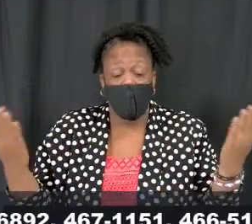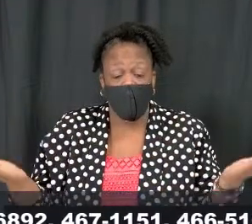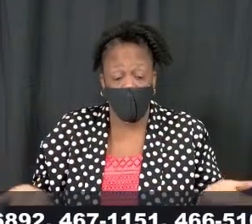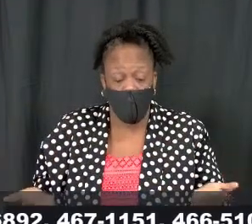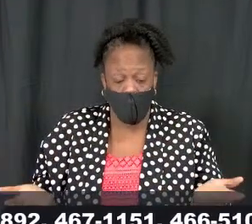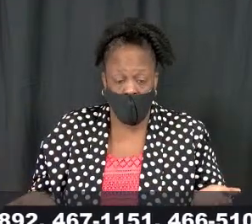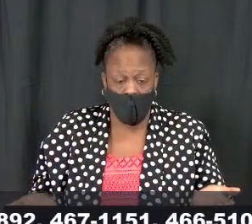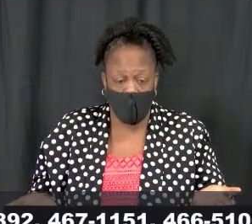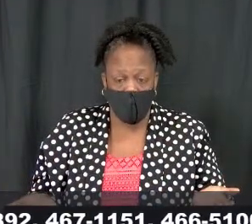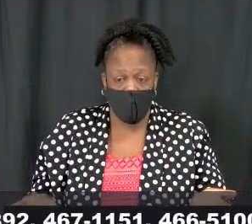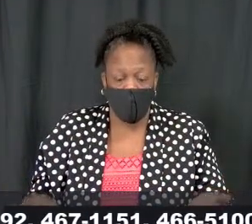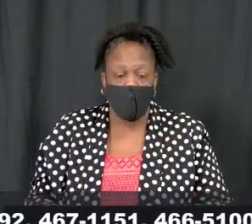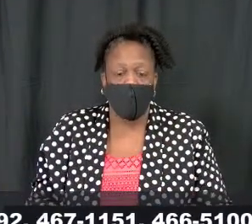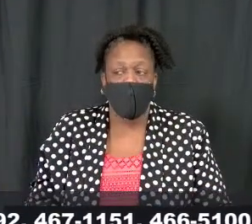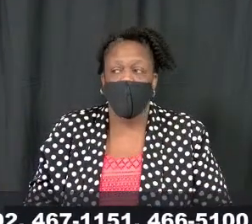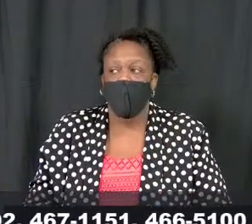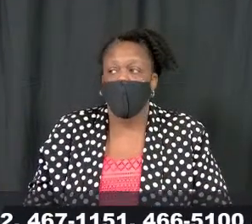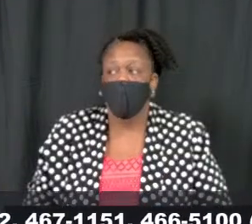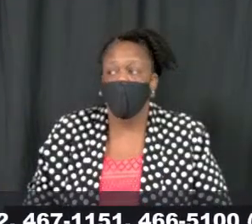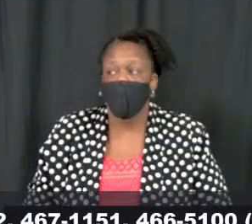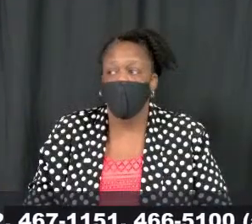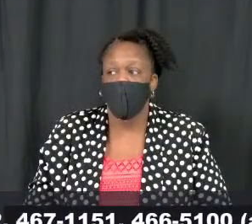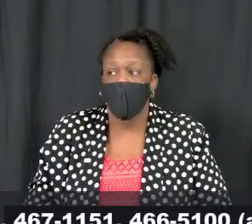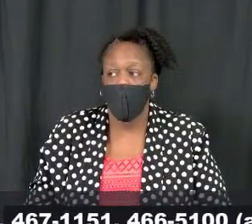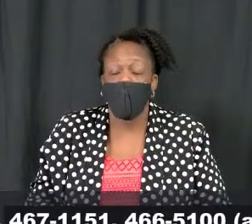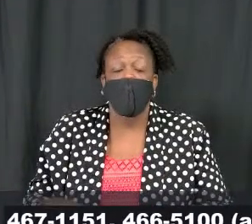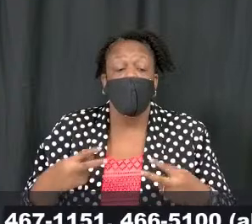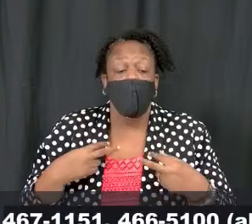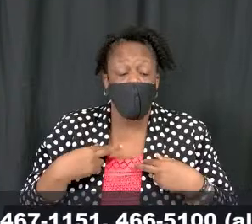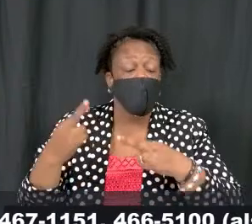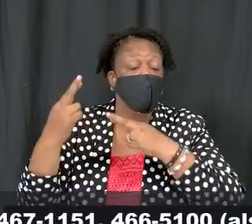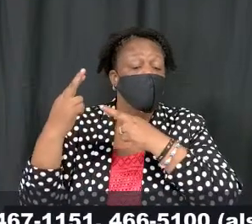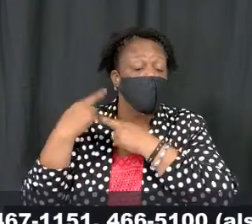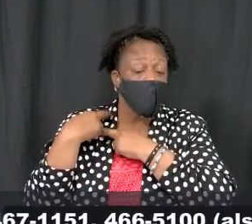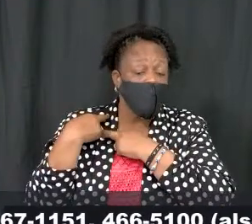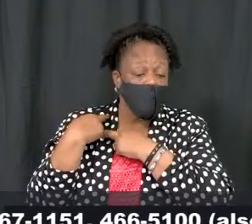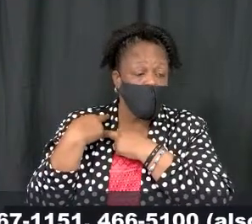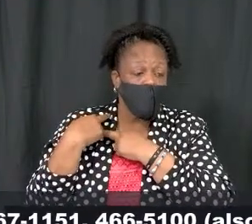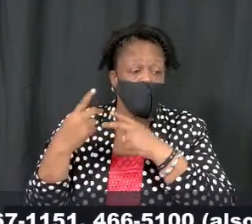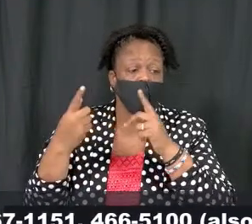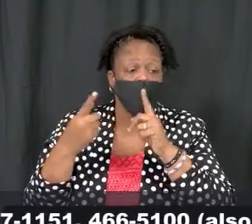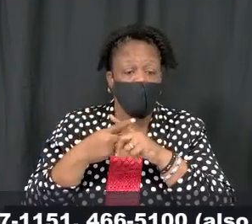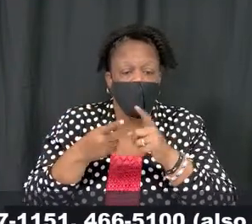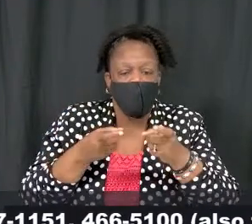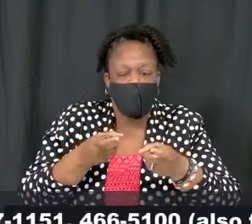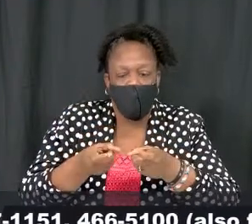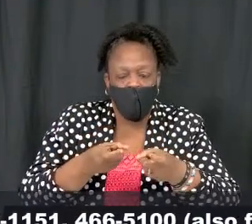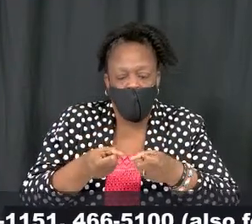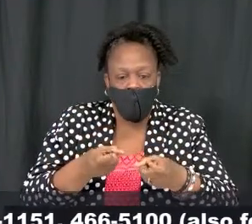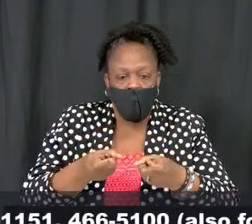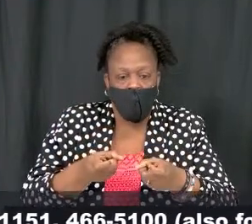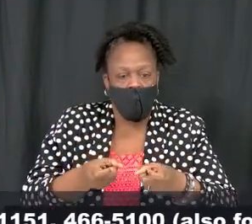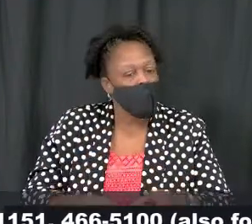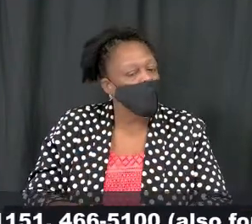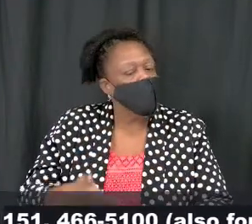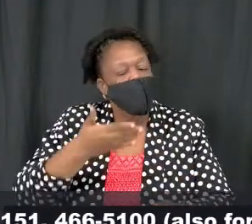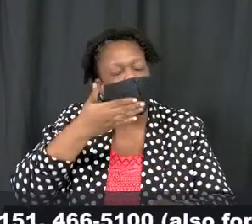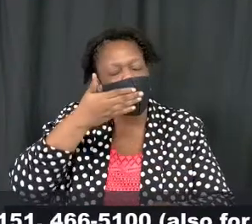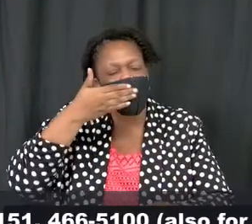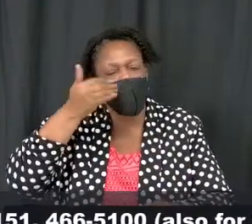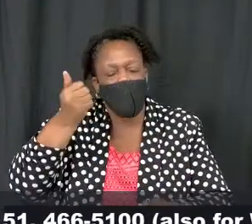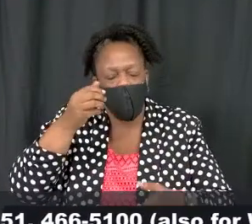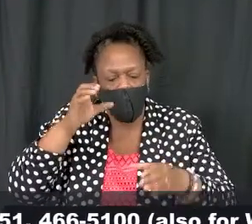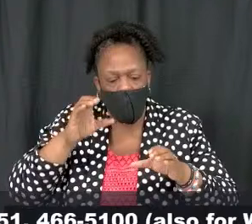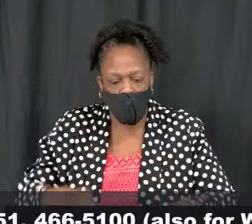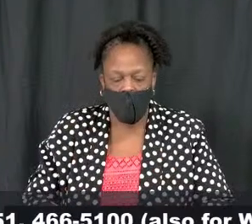us. And we have a responsibility to manage this pandemic as best